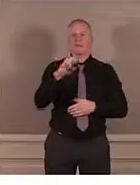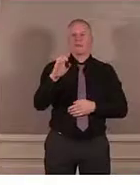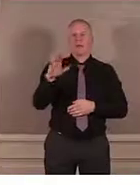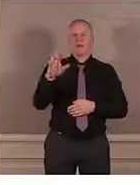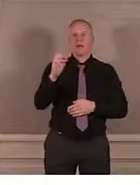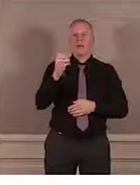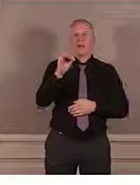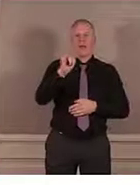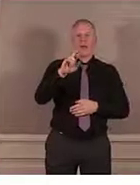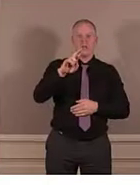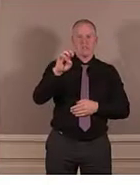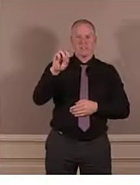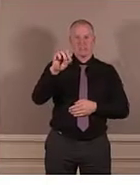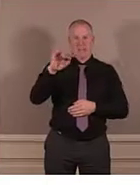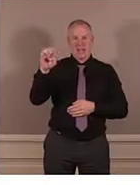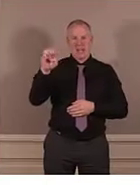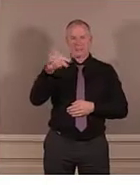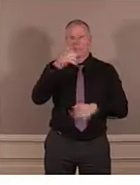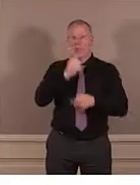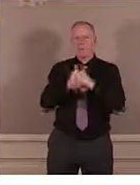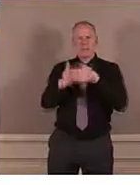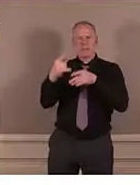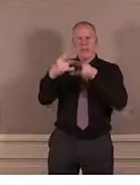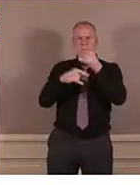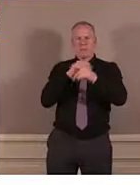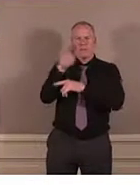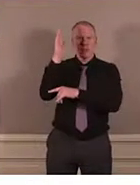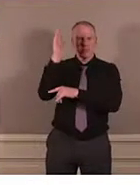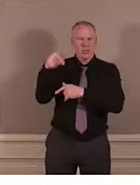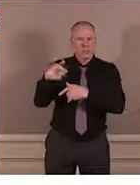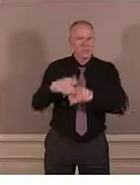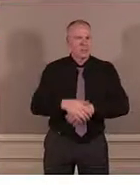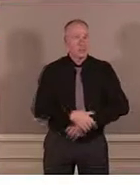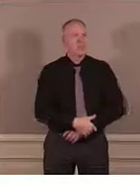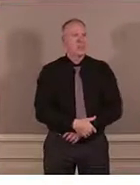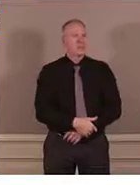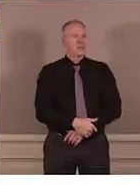take you through the key matters arising from the presentation.